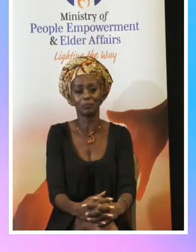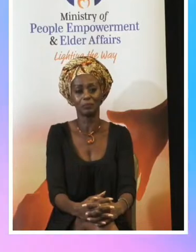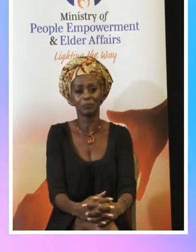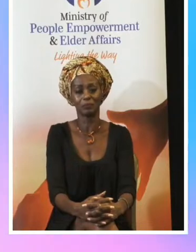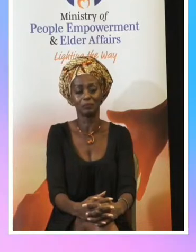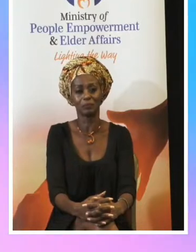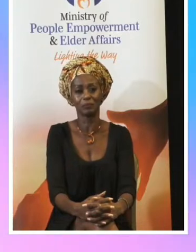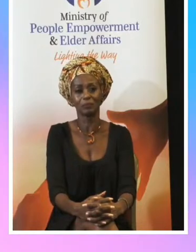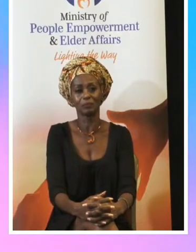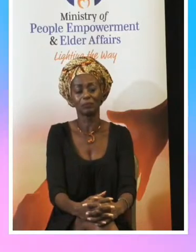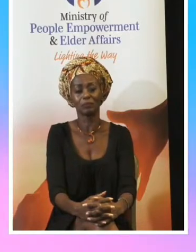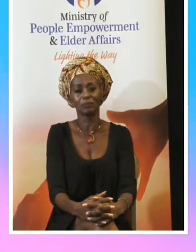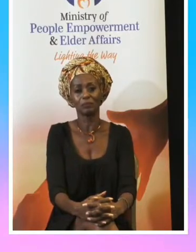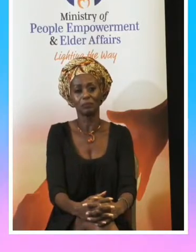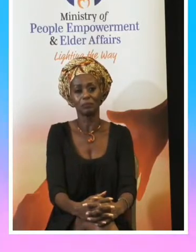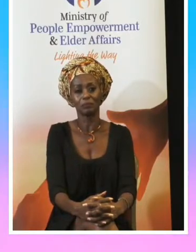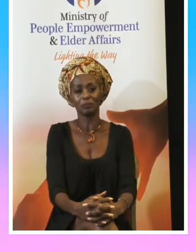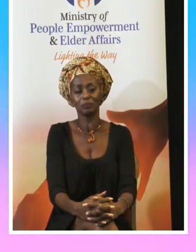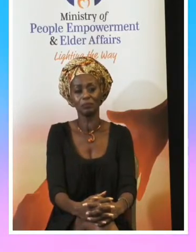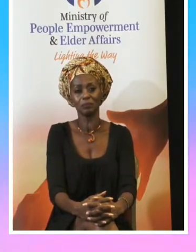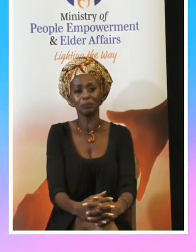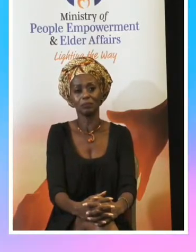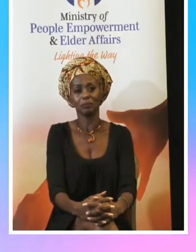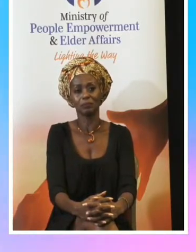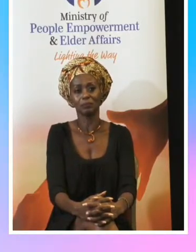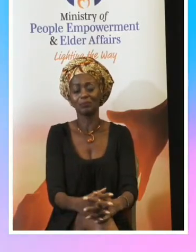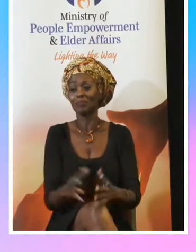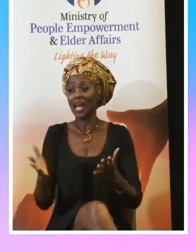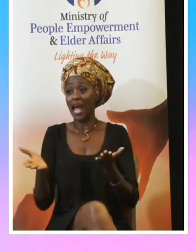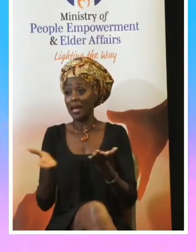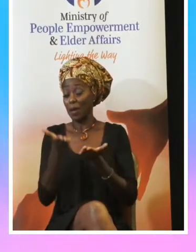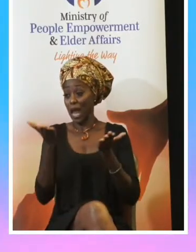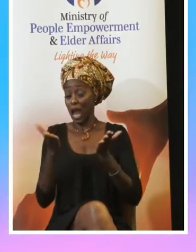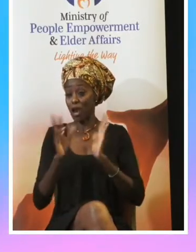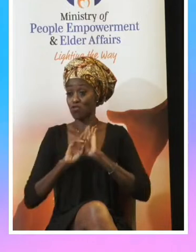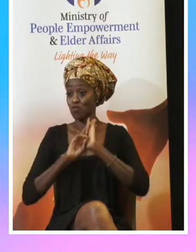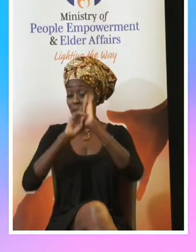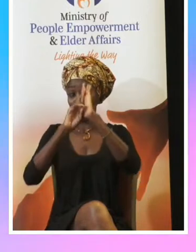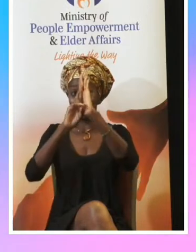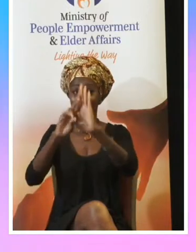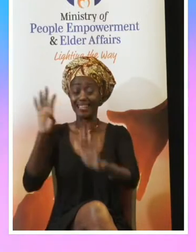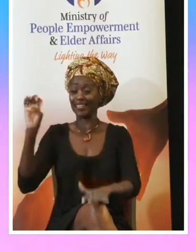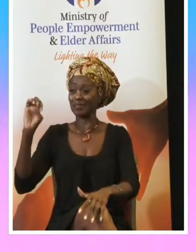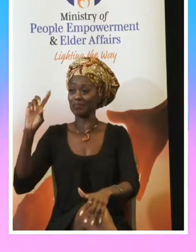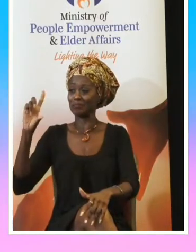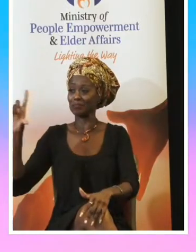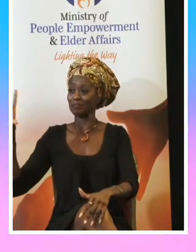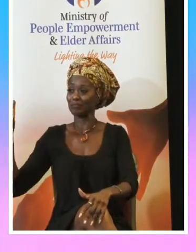night. I'm here on behalf of the Allergy School.